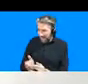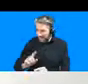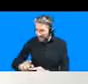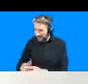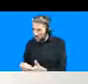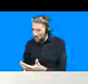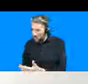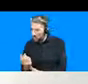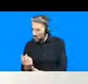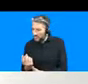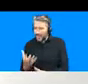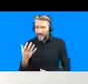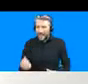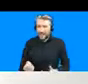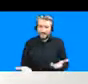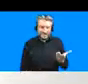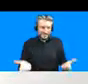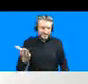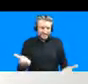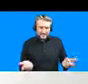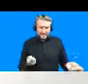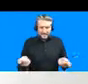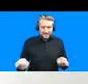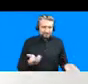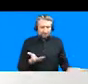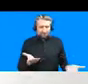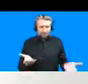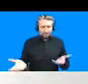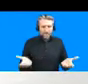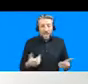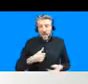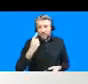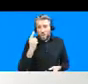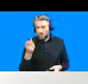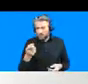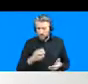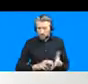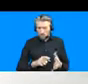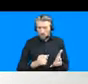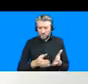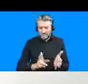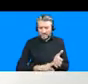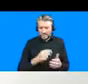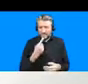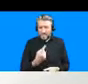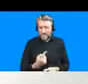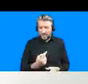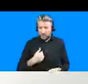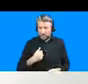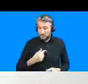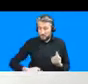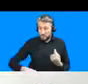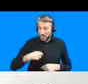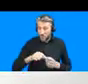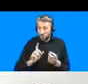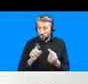and as we uh you know i've heard from from nosheen uh our responses to the pandemic have assumed that everyone